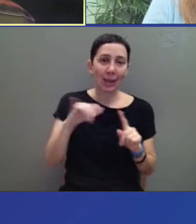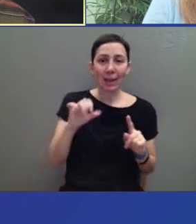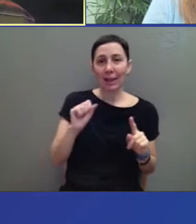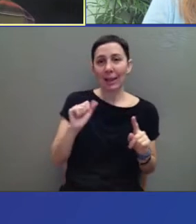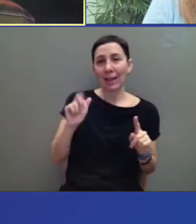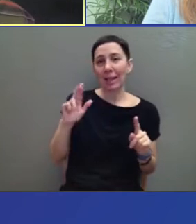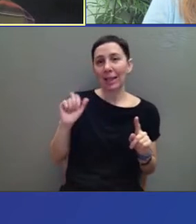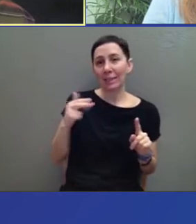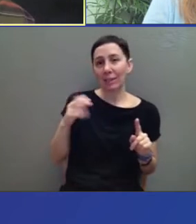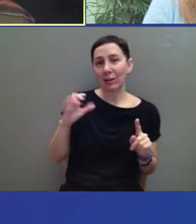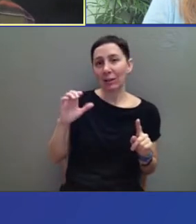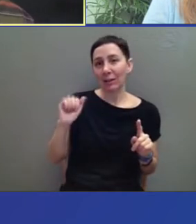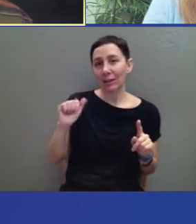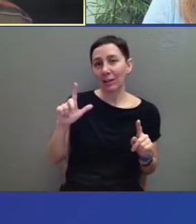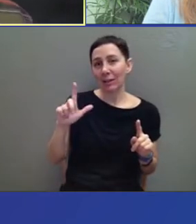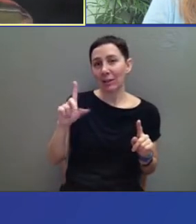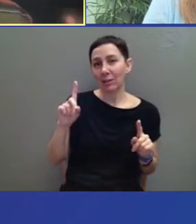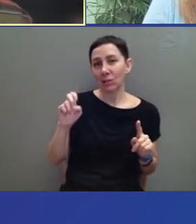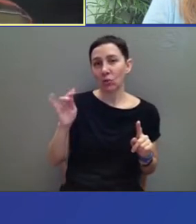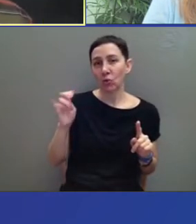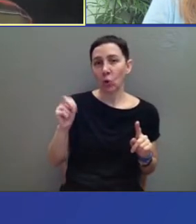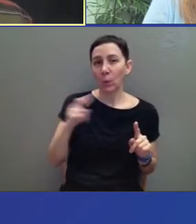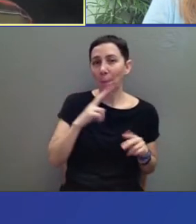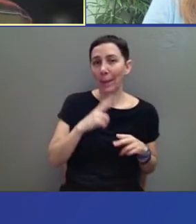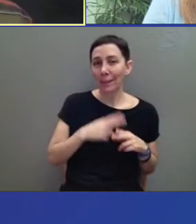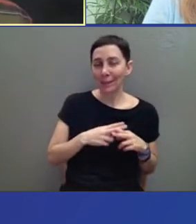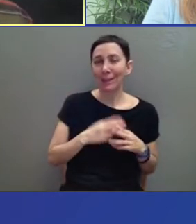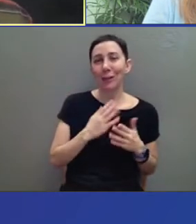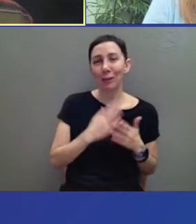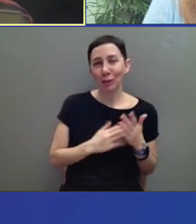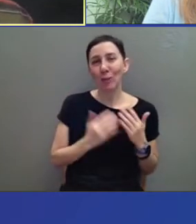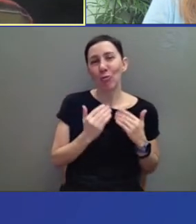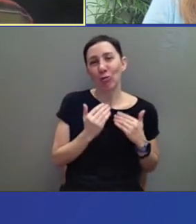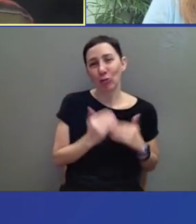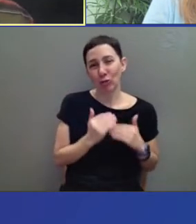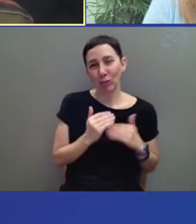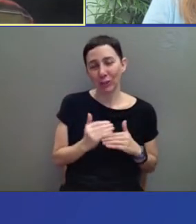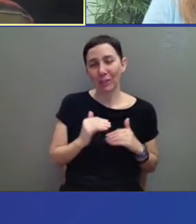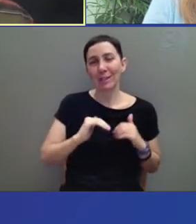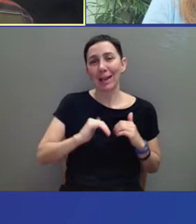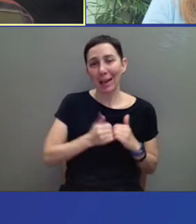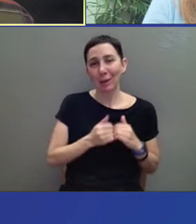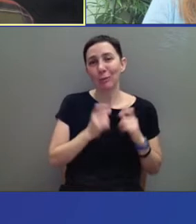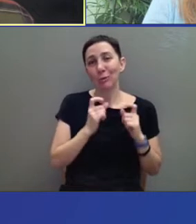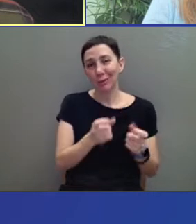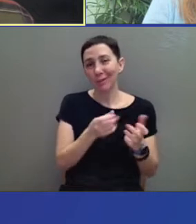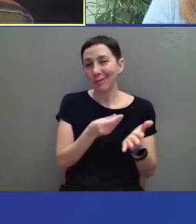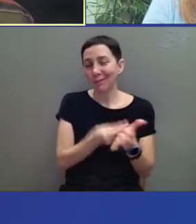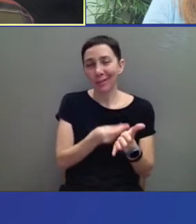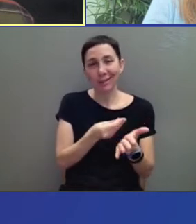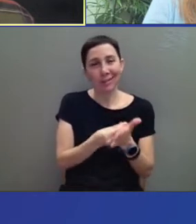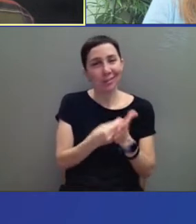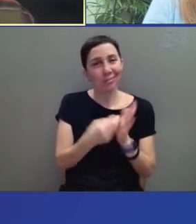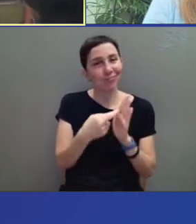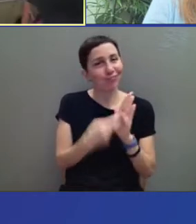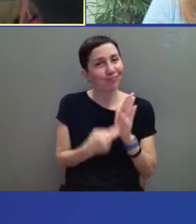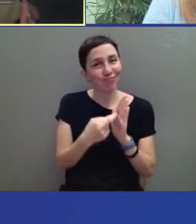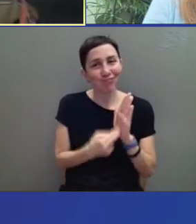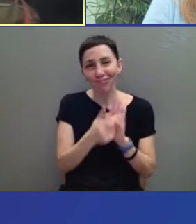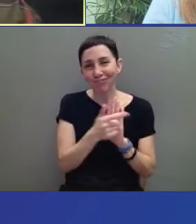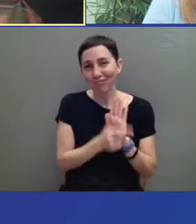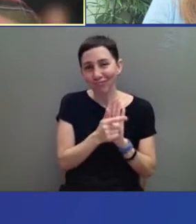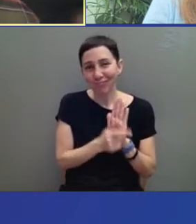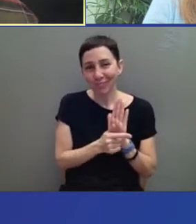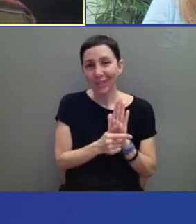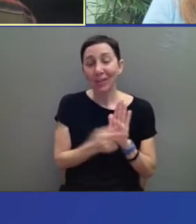Calderon was speaking about earlier, that there are certain kinds of restrictions on how funding is given away. And we had